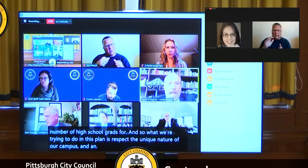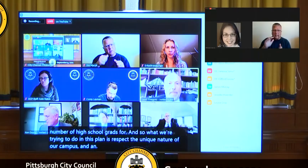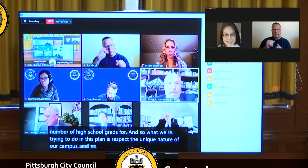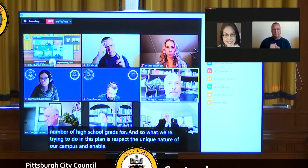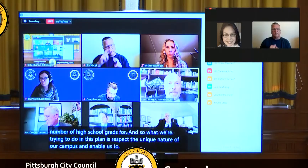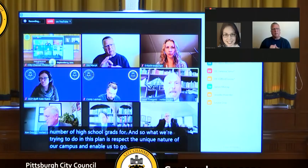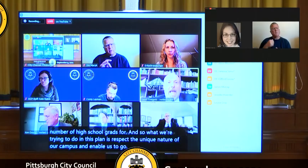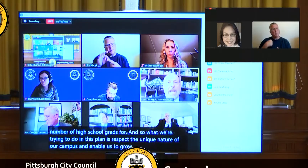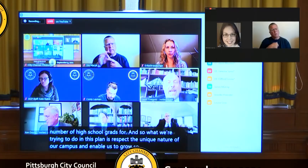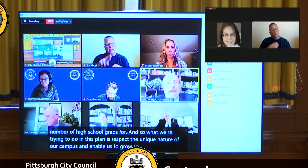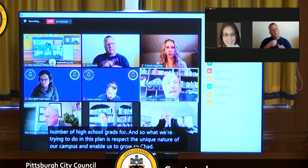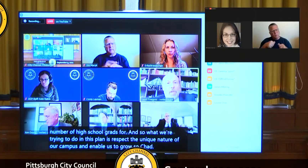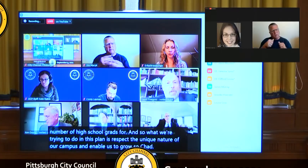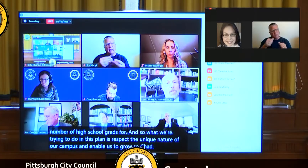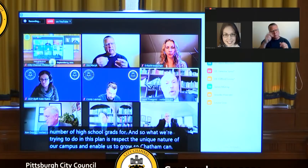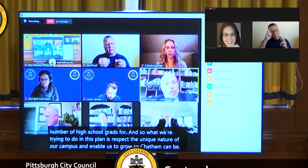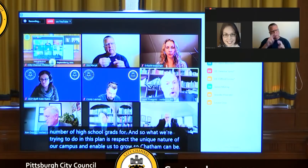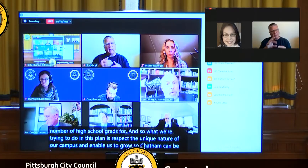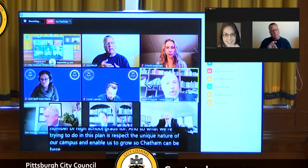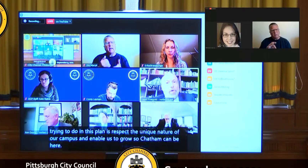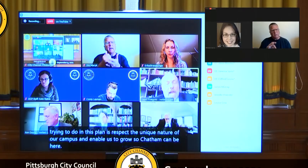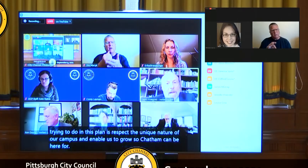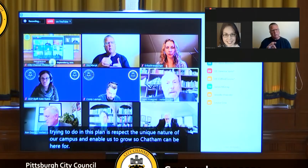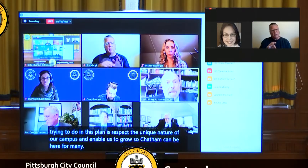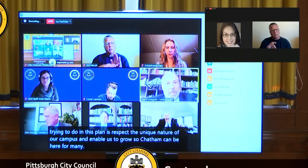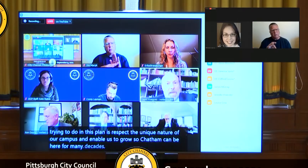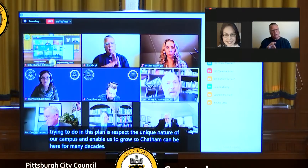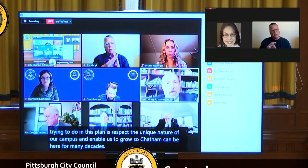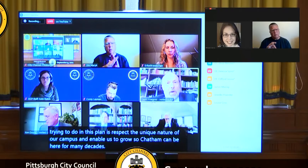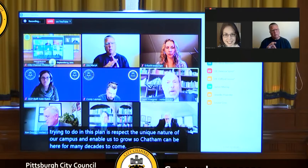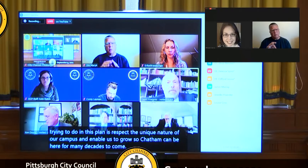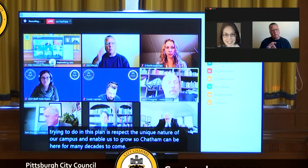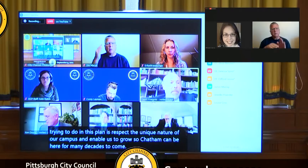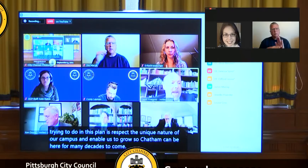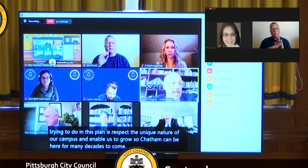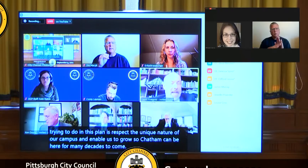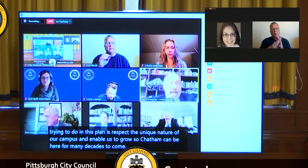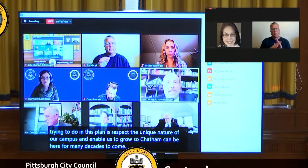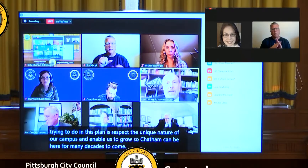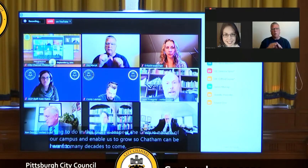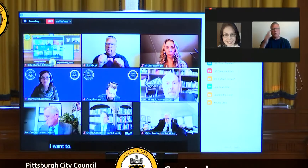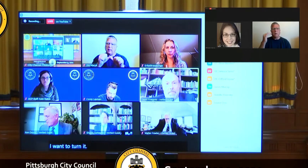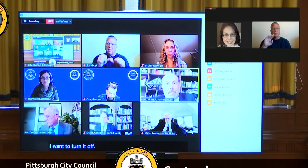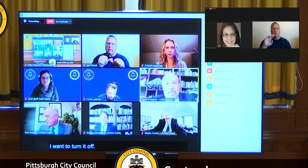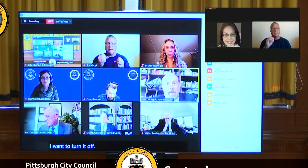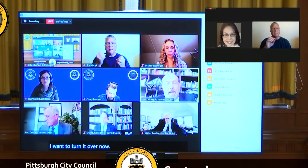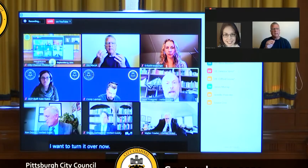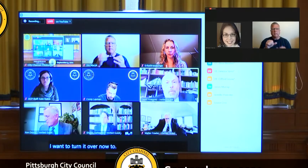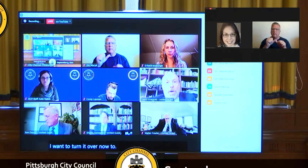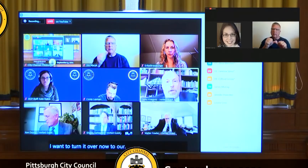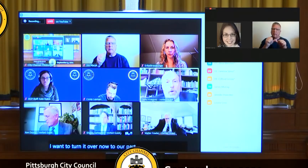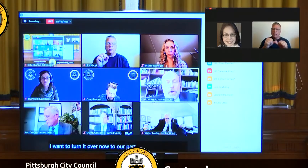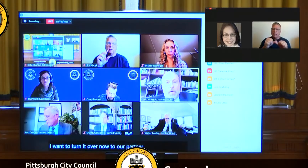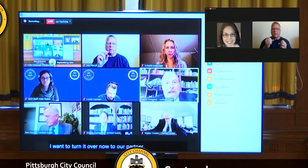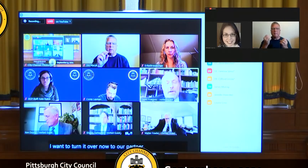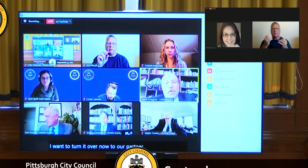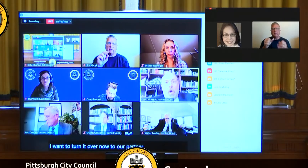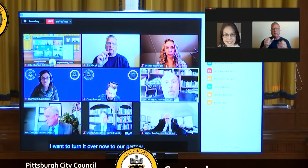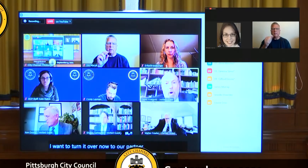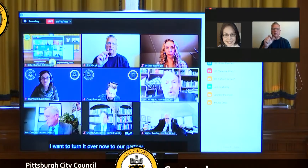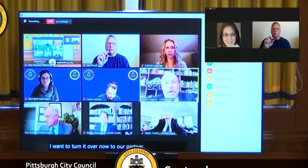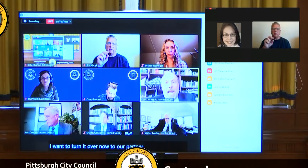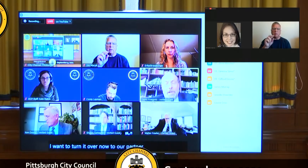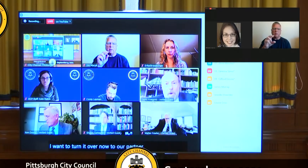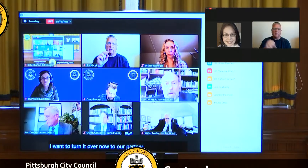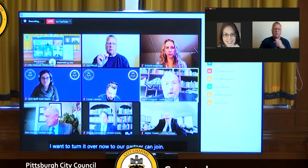us to grow so Chatham can be here for many decades to come. I want to turn it over now to our partner, Ken Doino, the